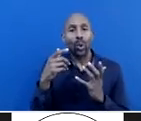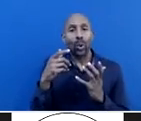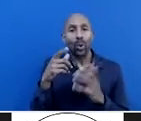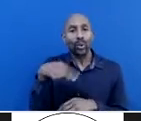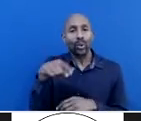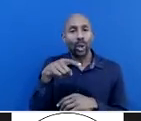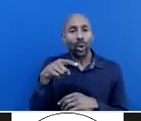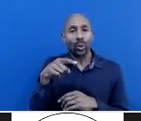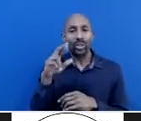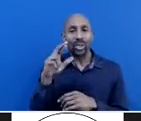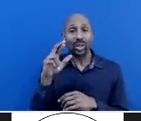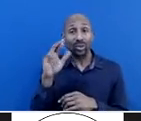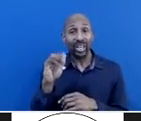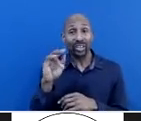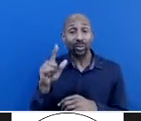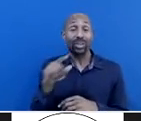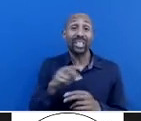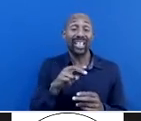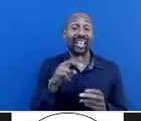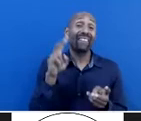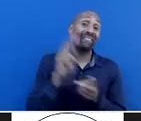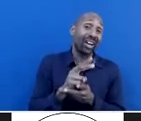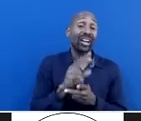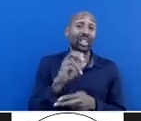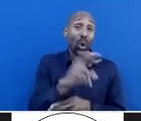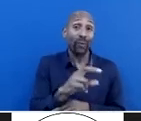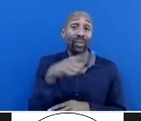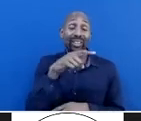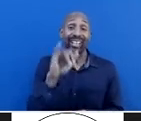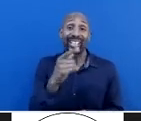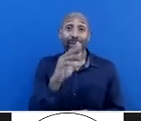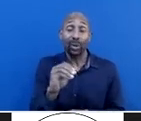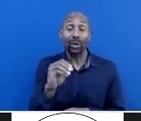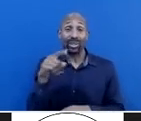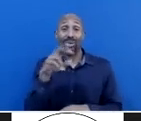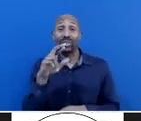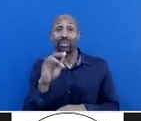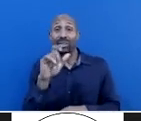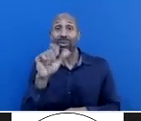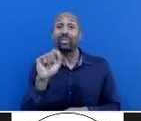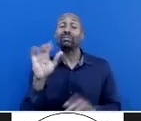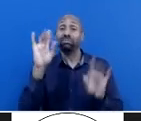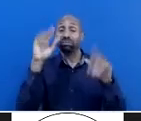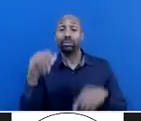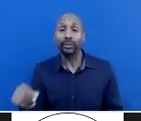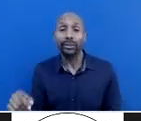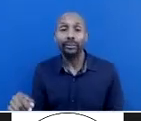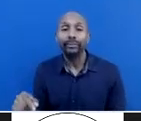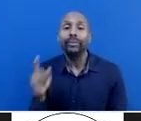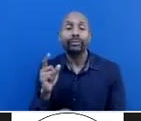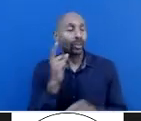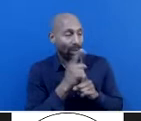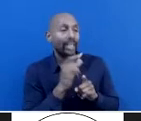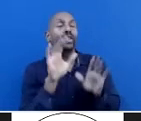Excellent distinction. So I hope that what I said, I'm playing back is I said that the best form of